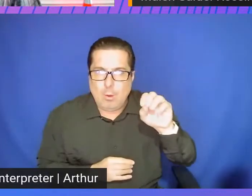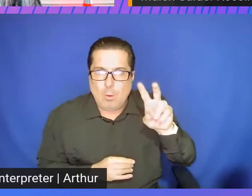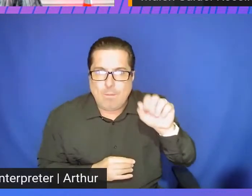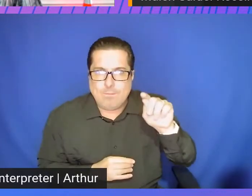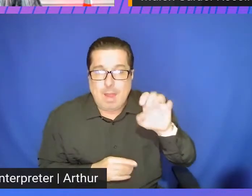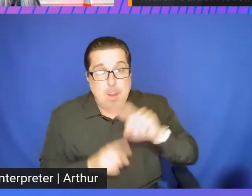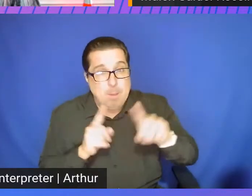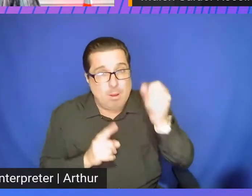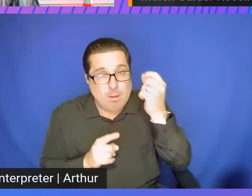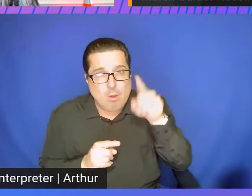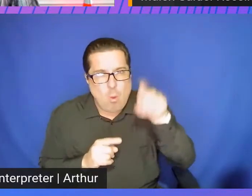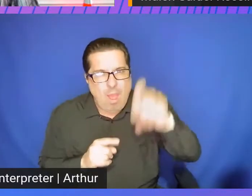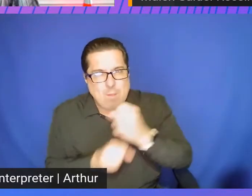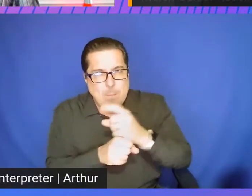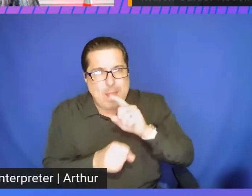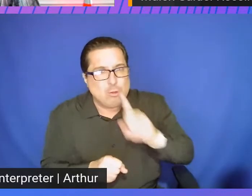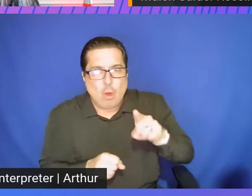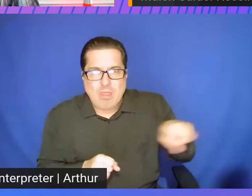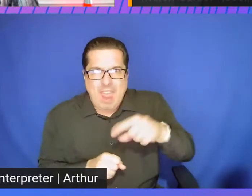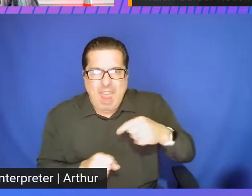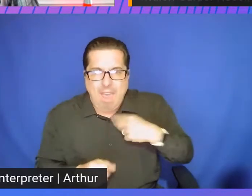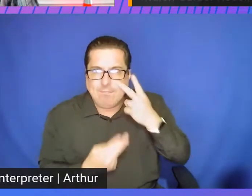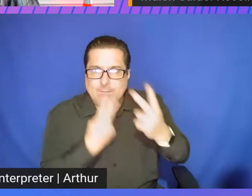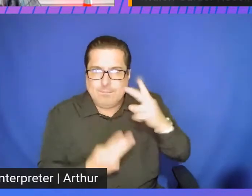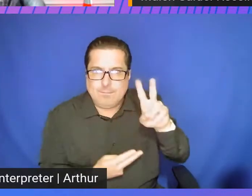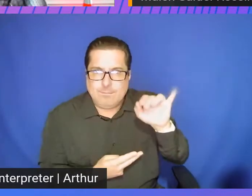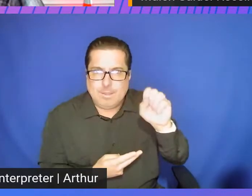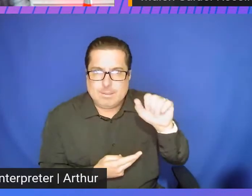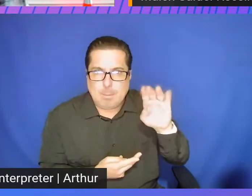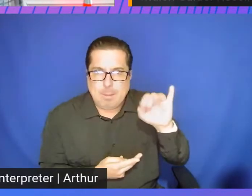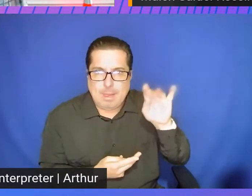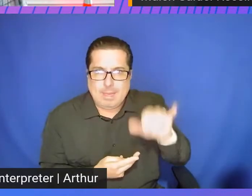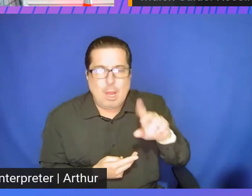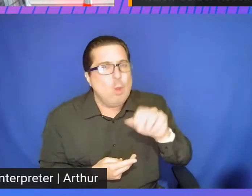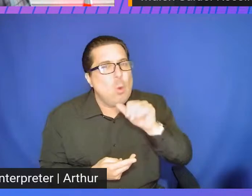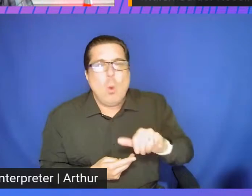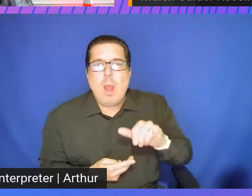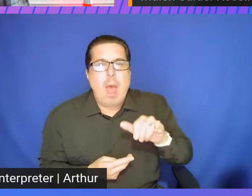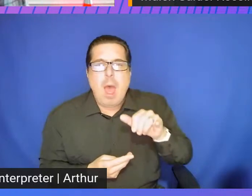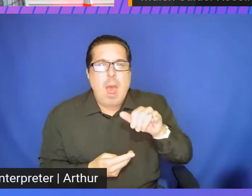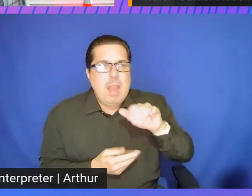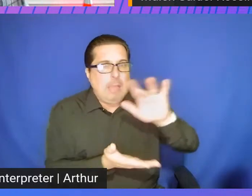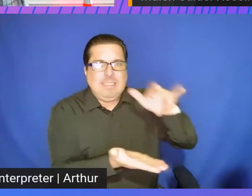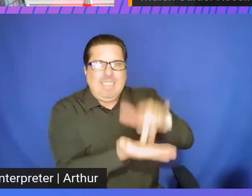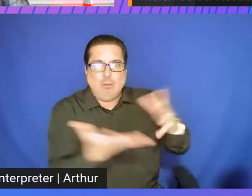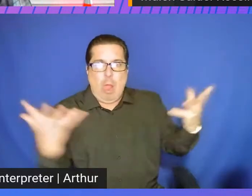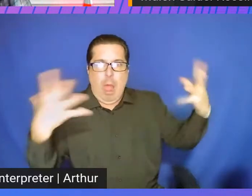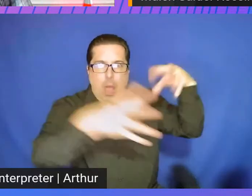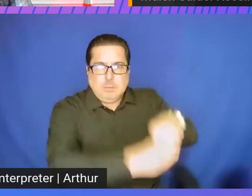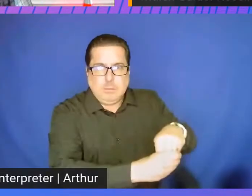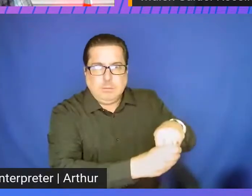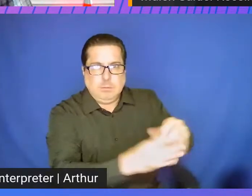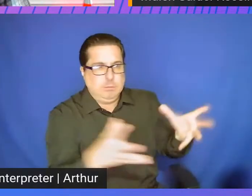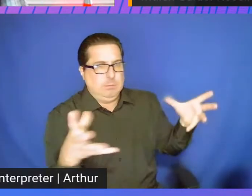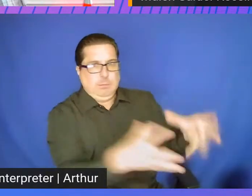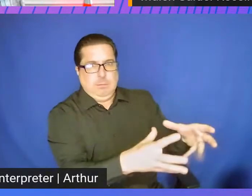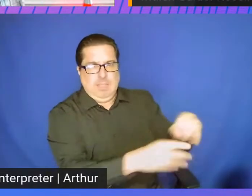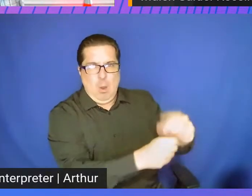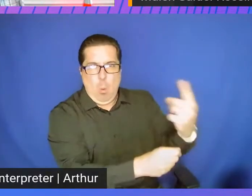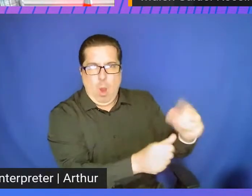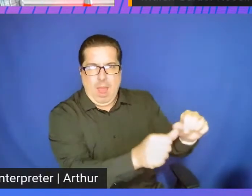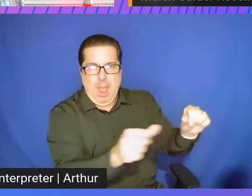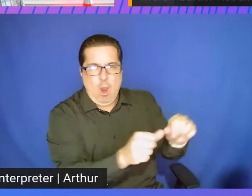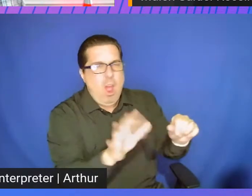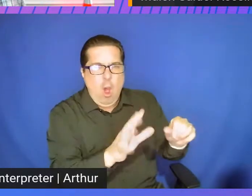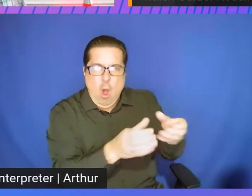sure they have visibility. Don't centralize that stuff. Push it back to the team. The team will self-manage. When we made it